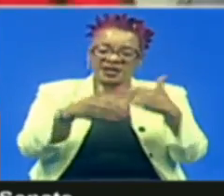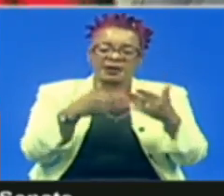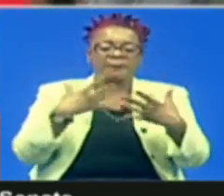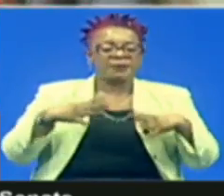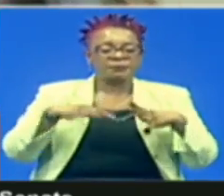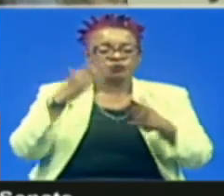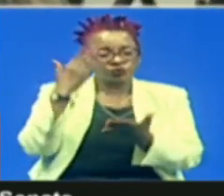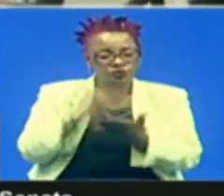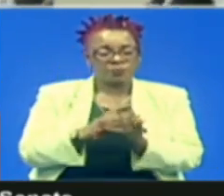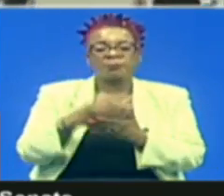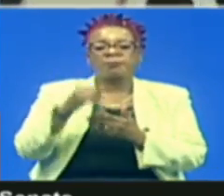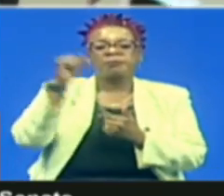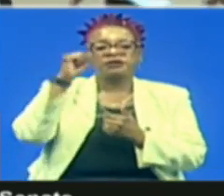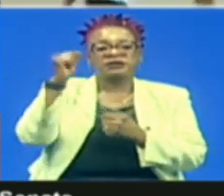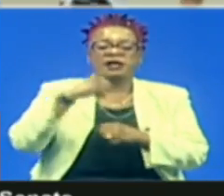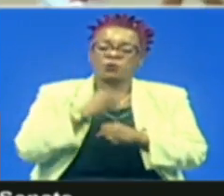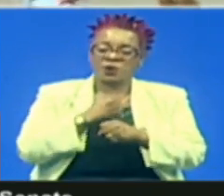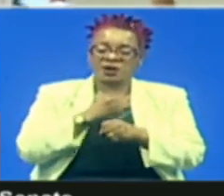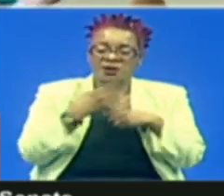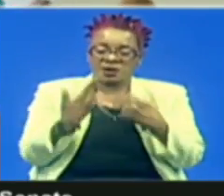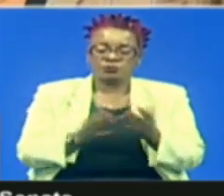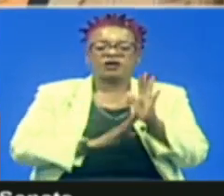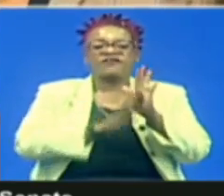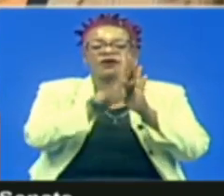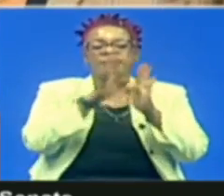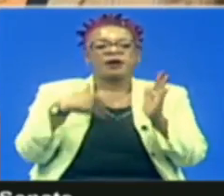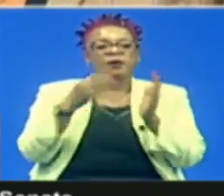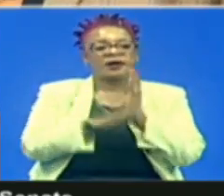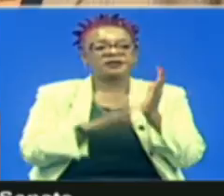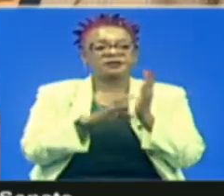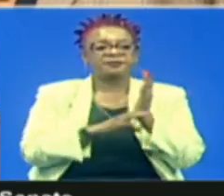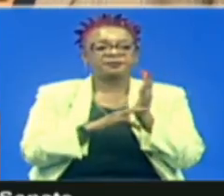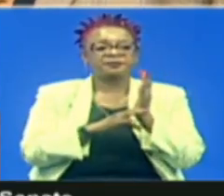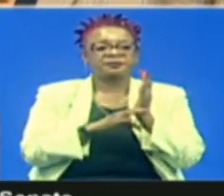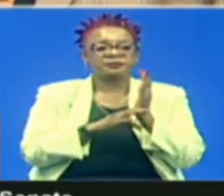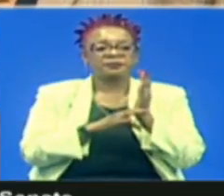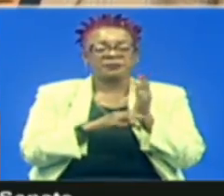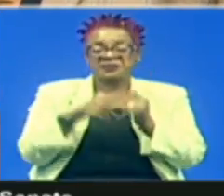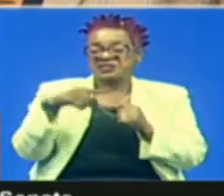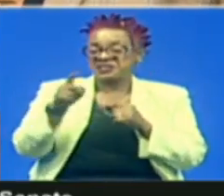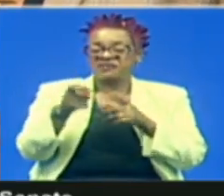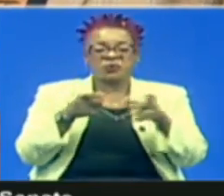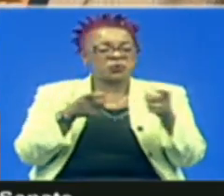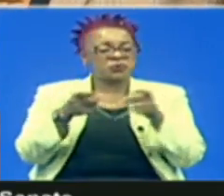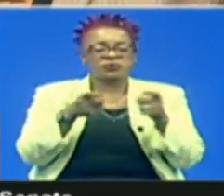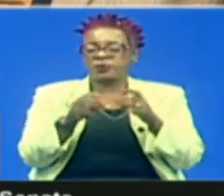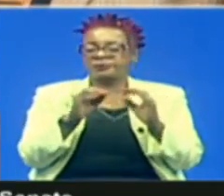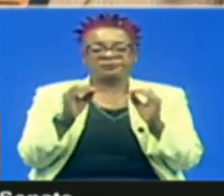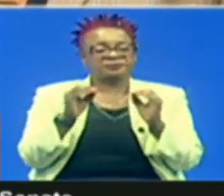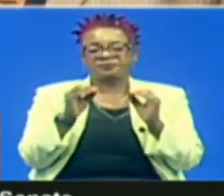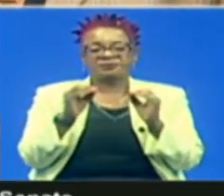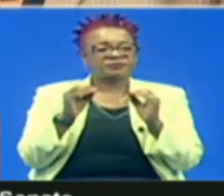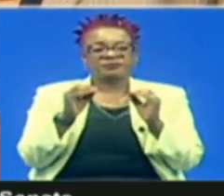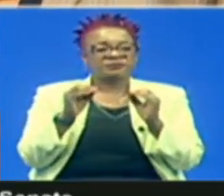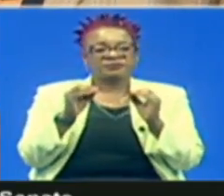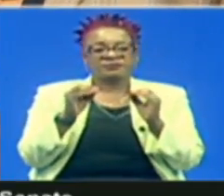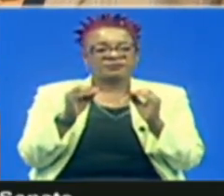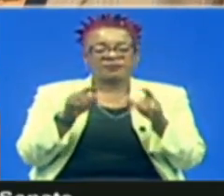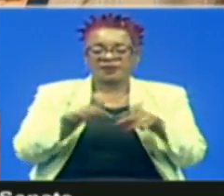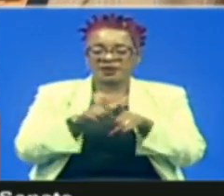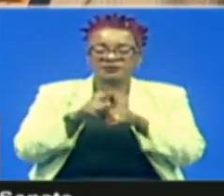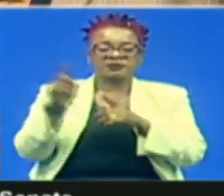people should work on how to develop this our country. He is not in control because, first of all, as the